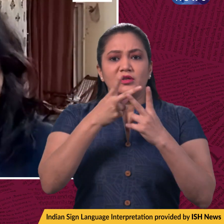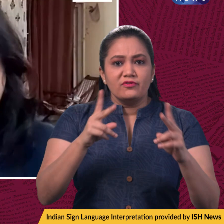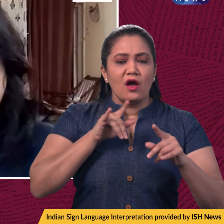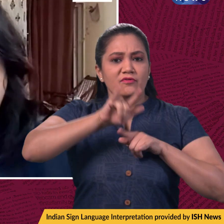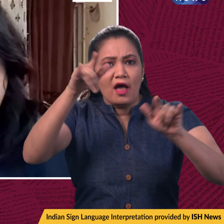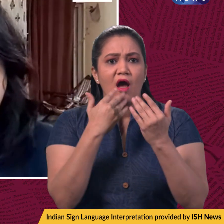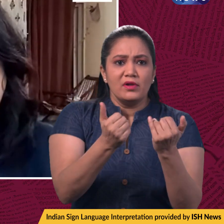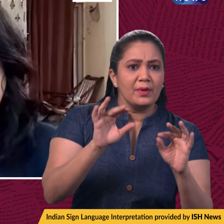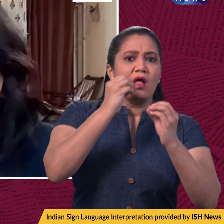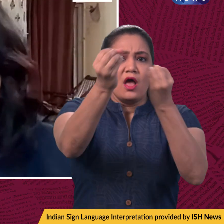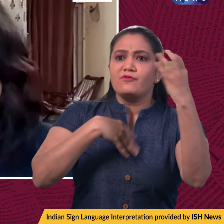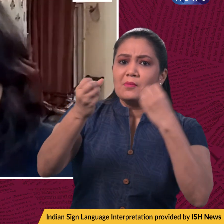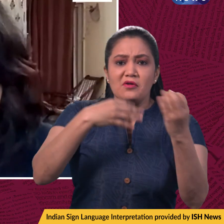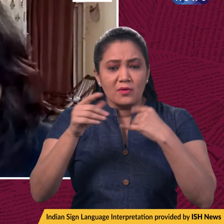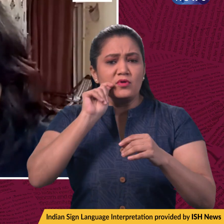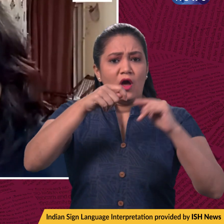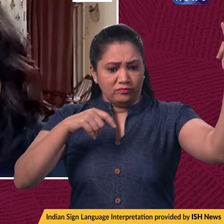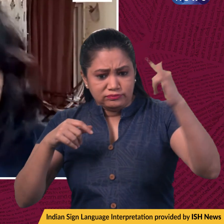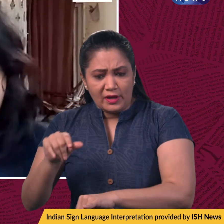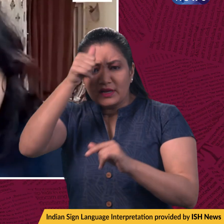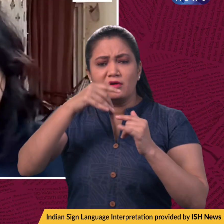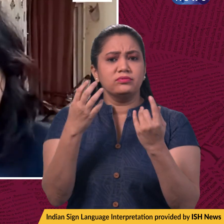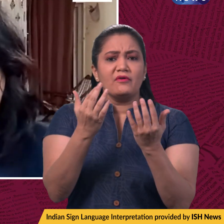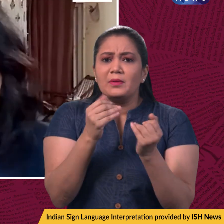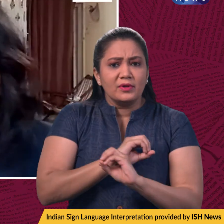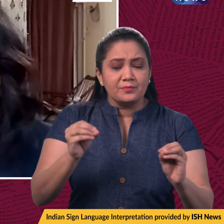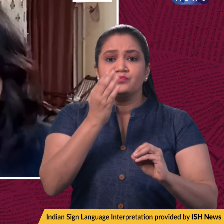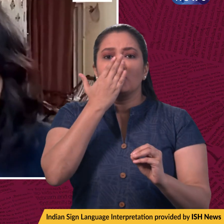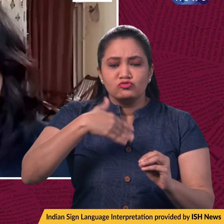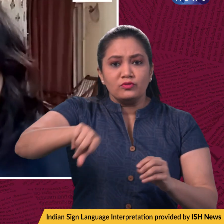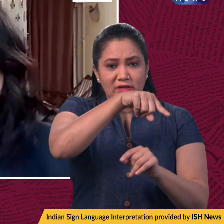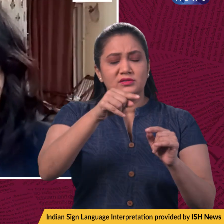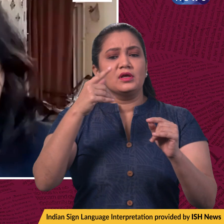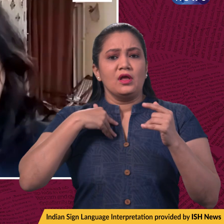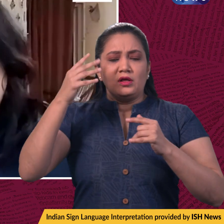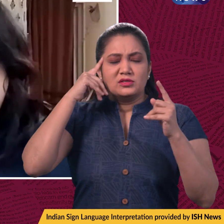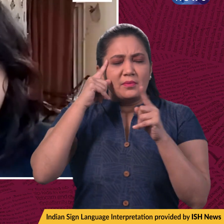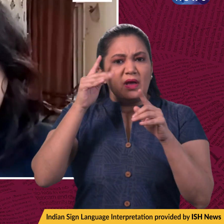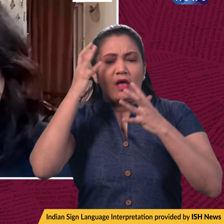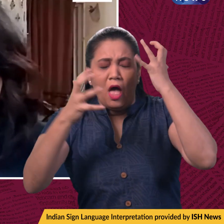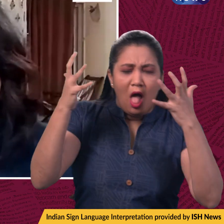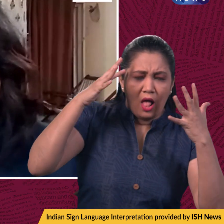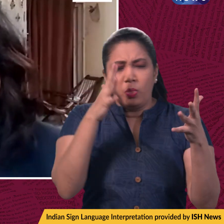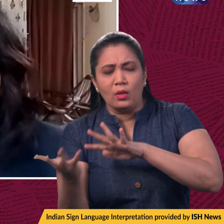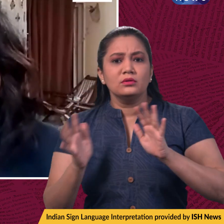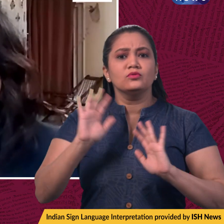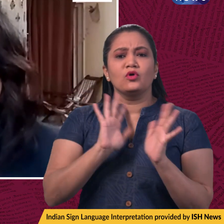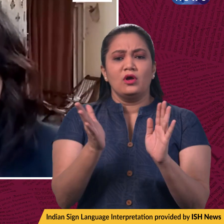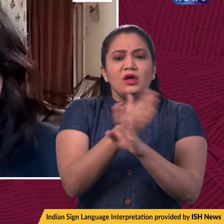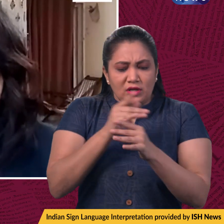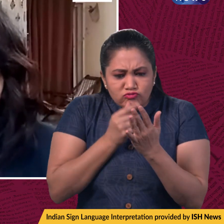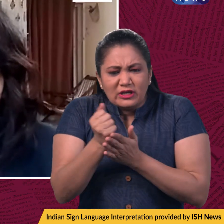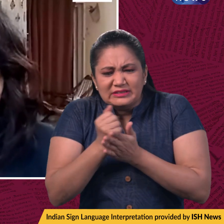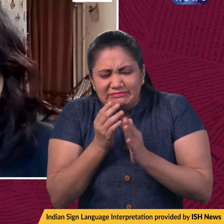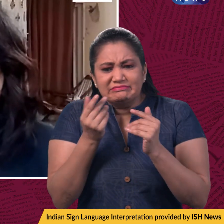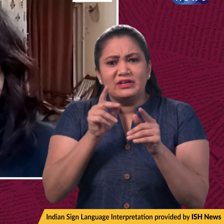about non-availability of flights from Ukraine to India. In this regard, students are advised not to resort to panic, but book